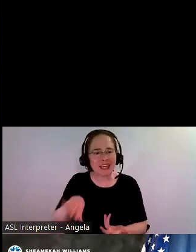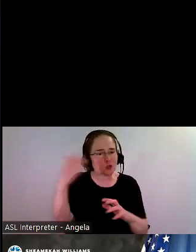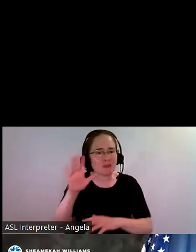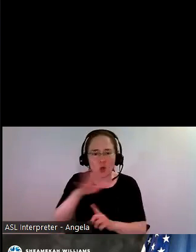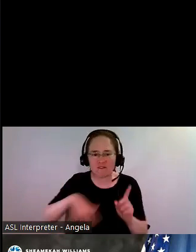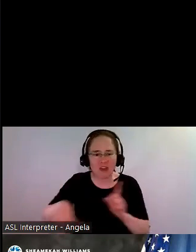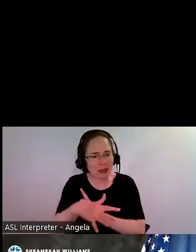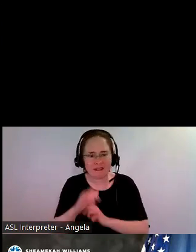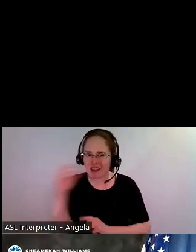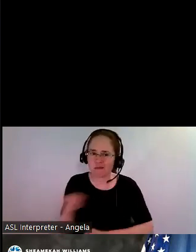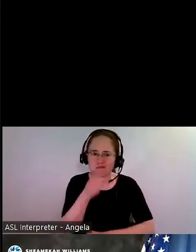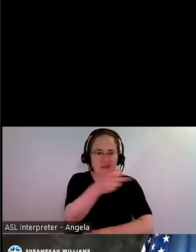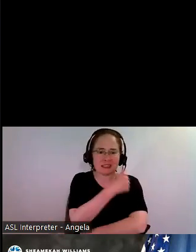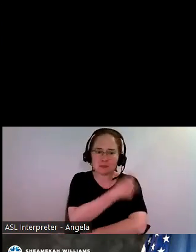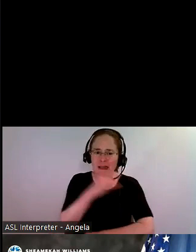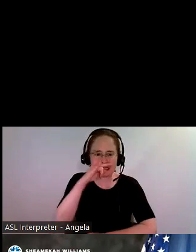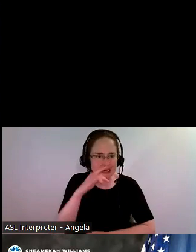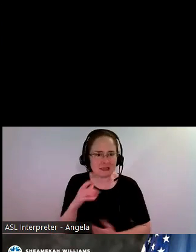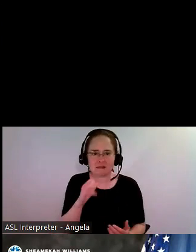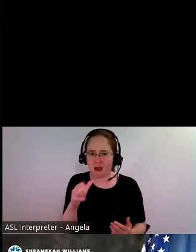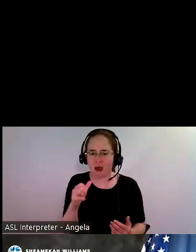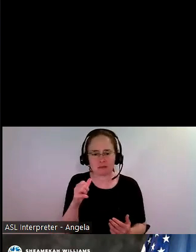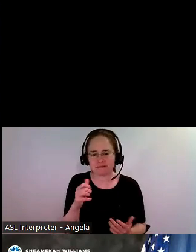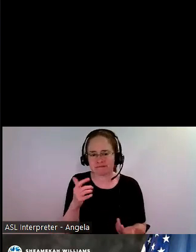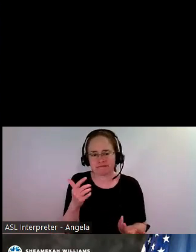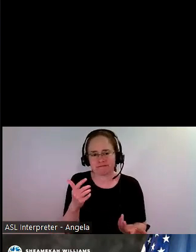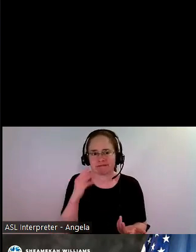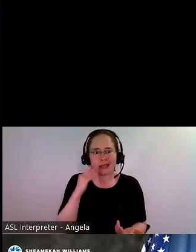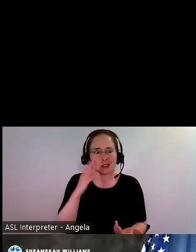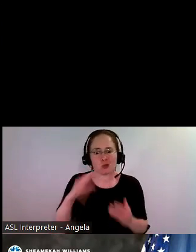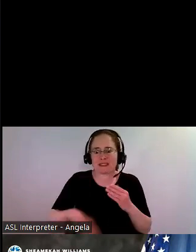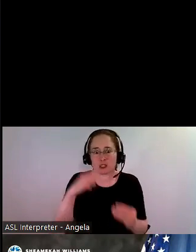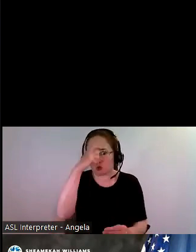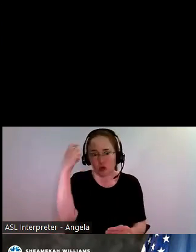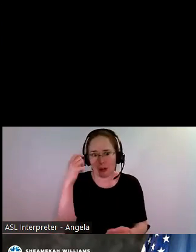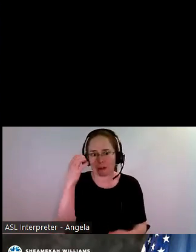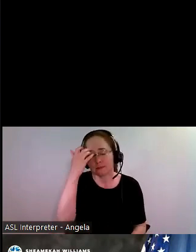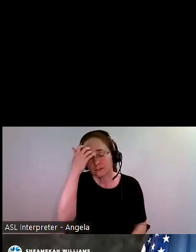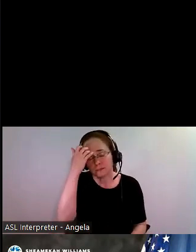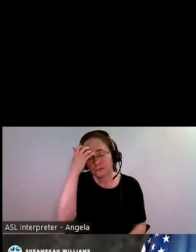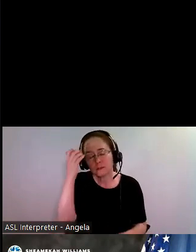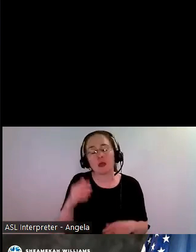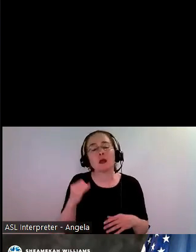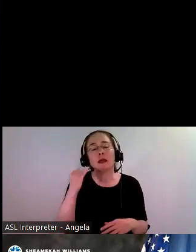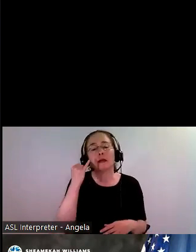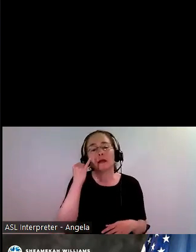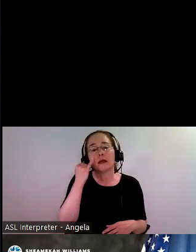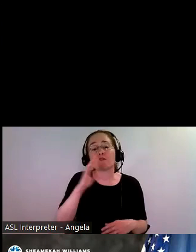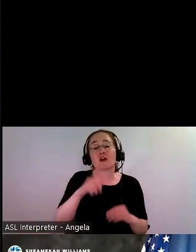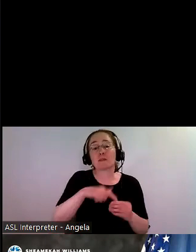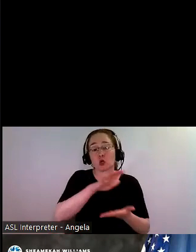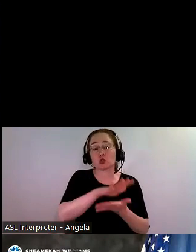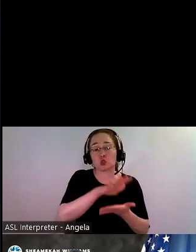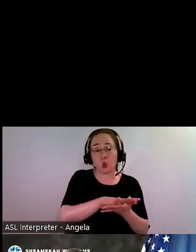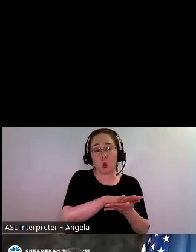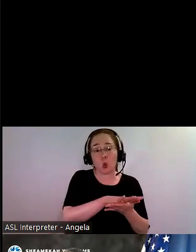not hospitalize our kids and not put them, again, experiencing additional trauma. In addition to that, if we're talking about school diversion, the